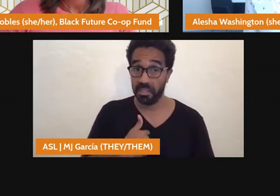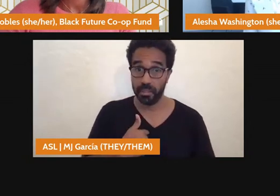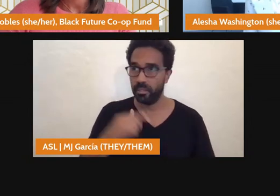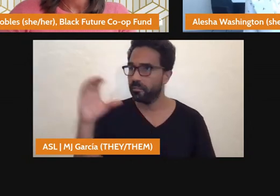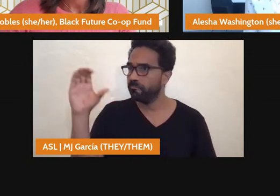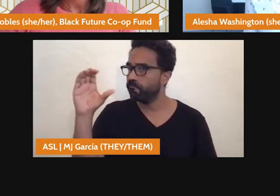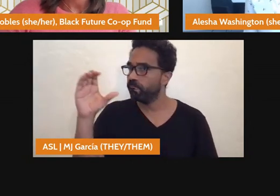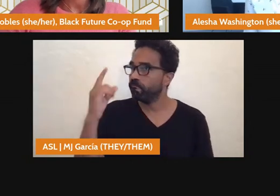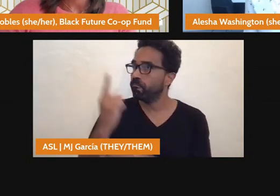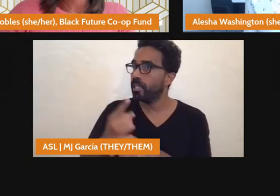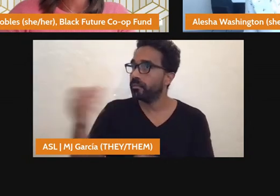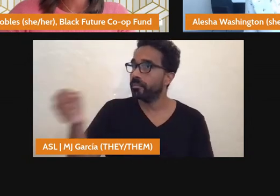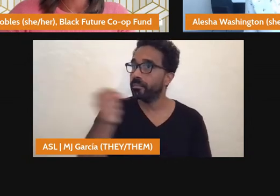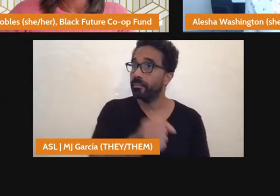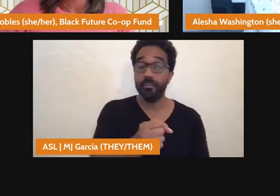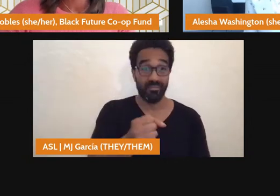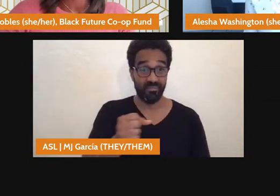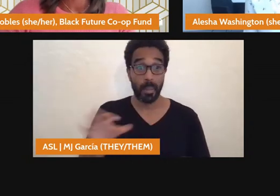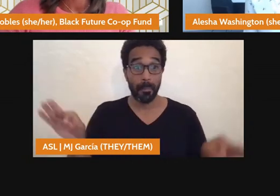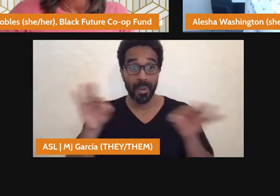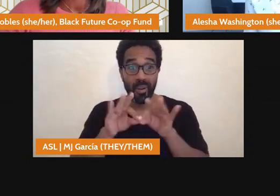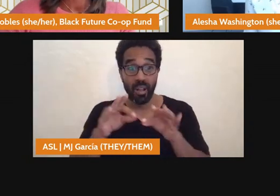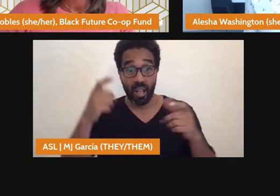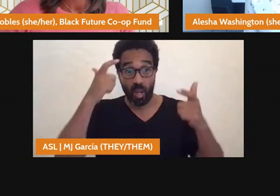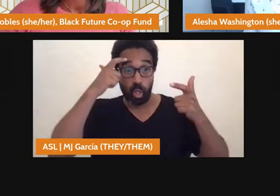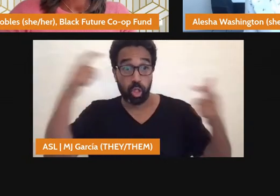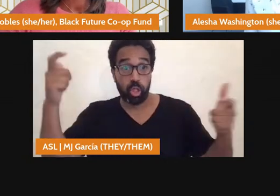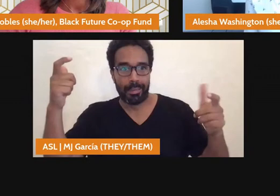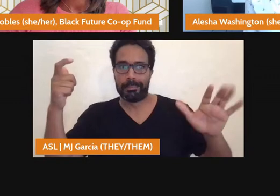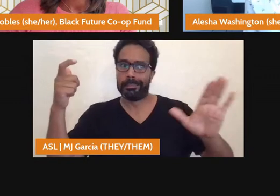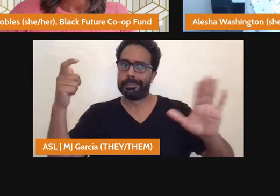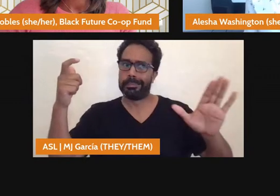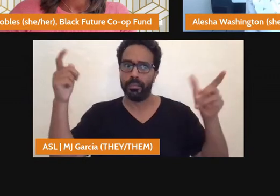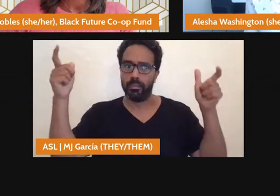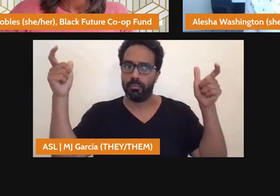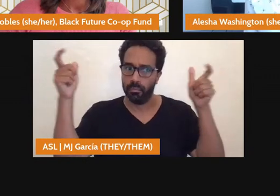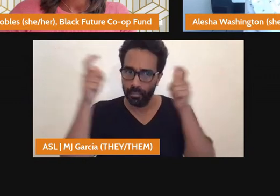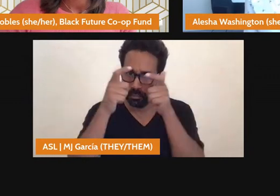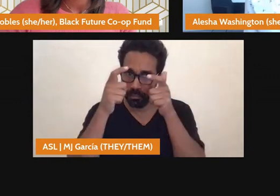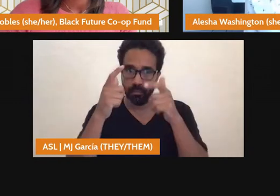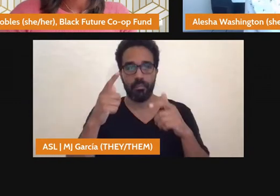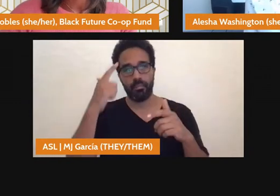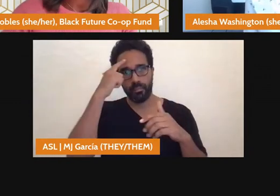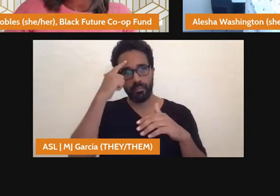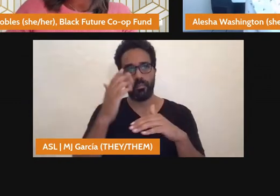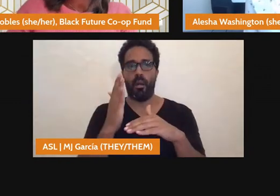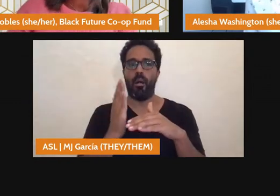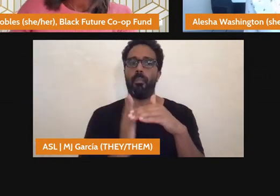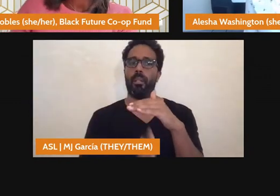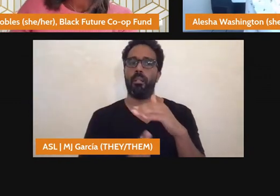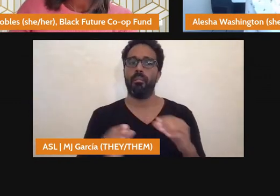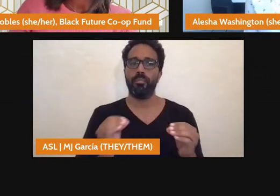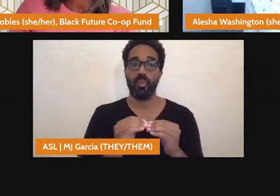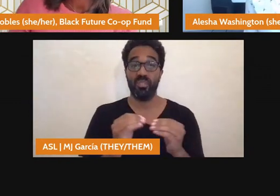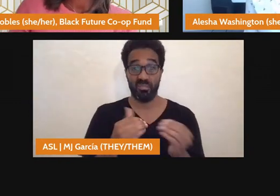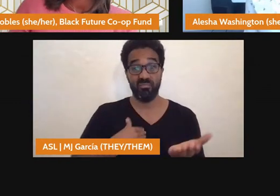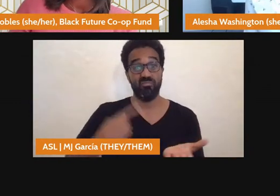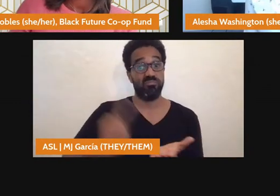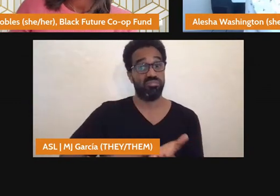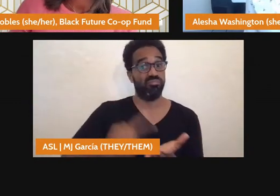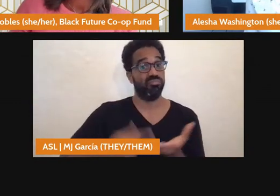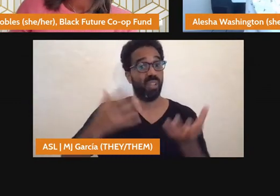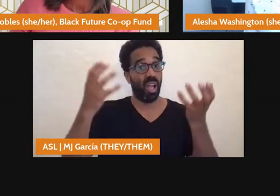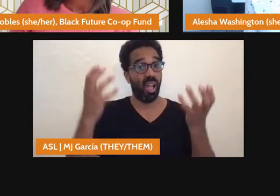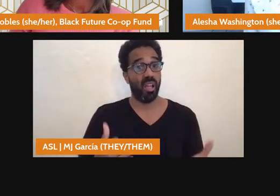about arrogance a lot and humility. And yes. I think a lot of funders need to walk that road a little bit. Yes, I think one